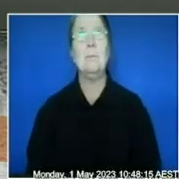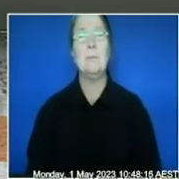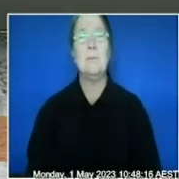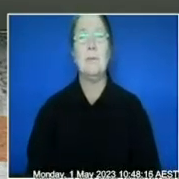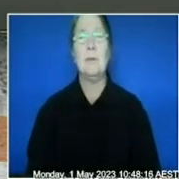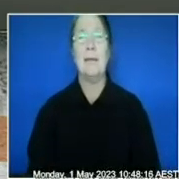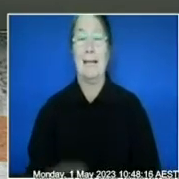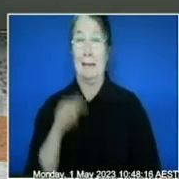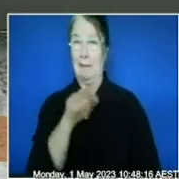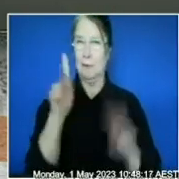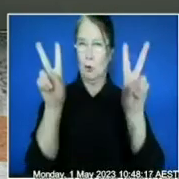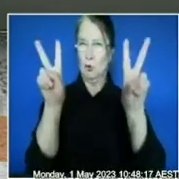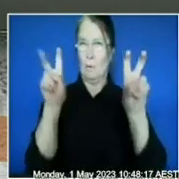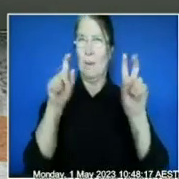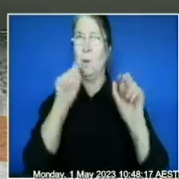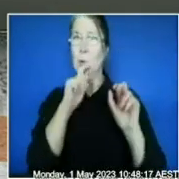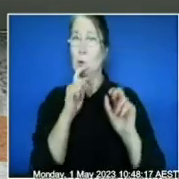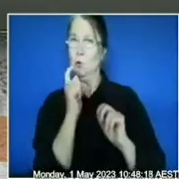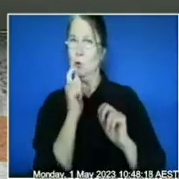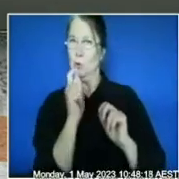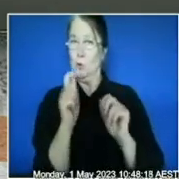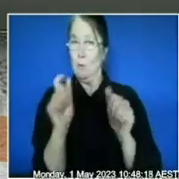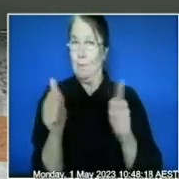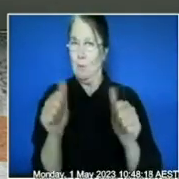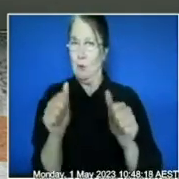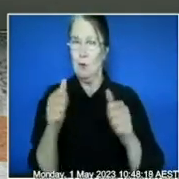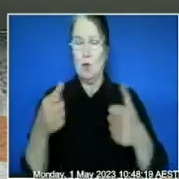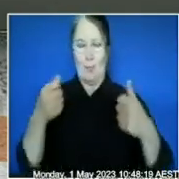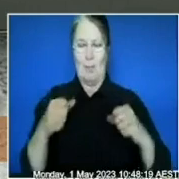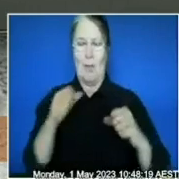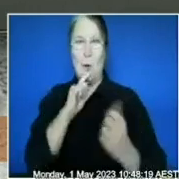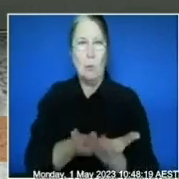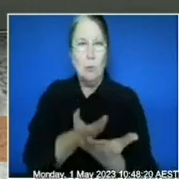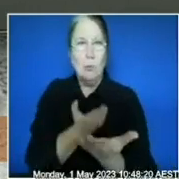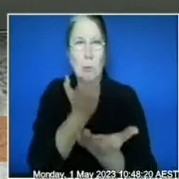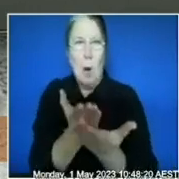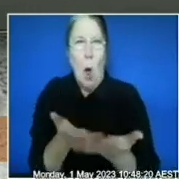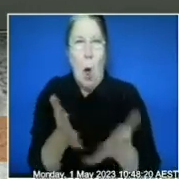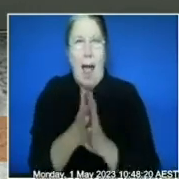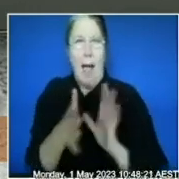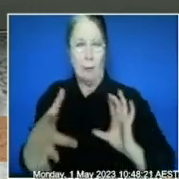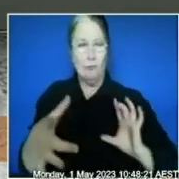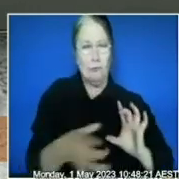I'm pleased to say I'm using one of Her Majesty's counsel as my junior.